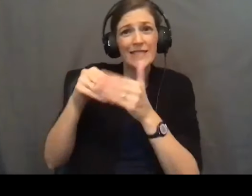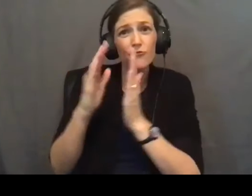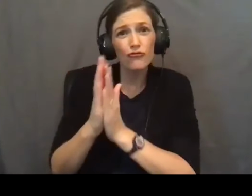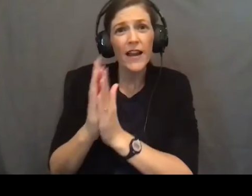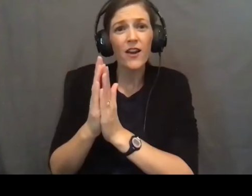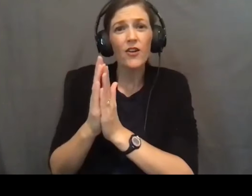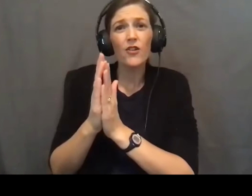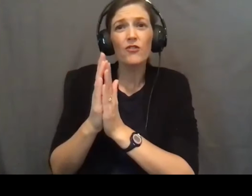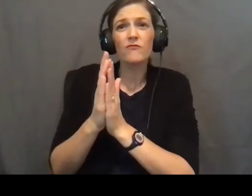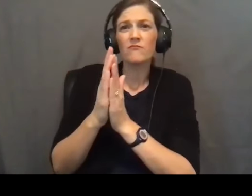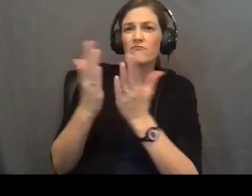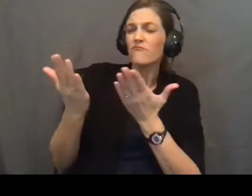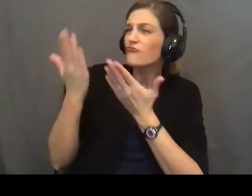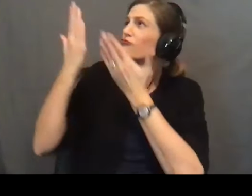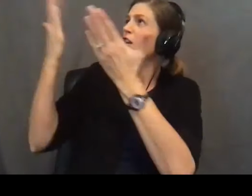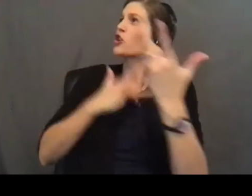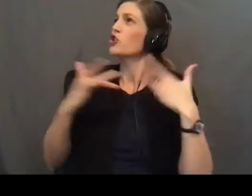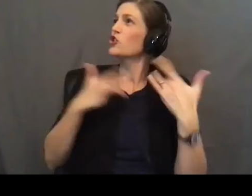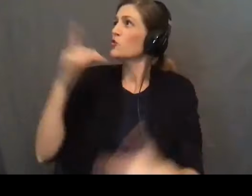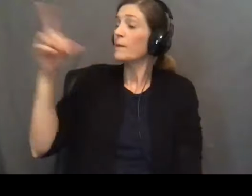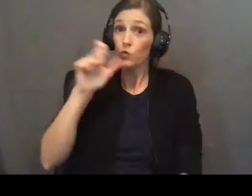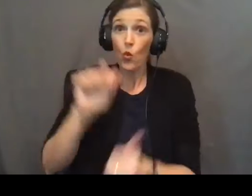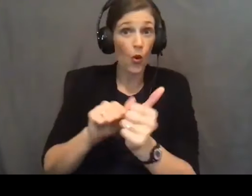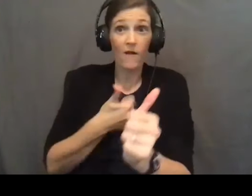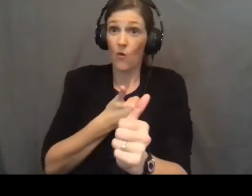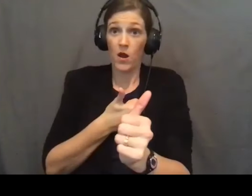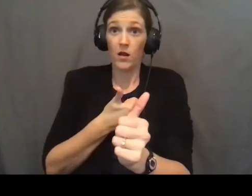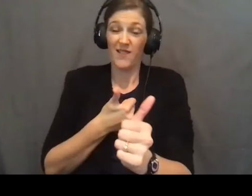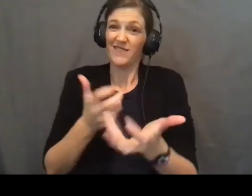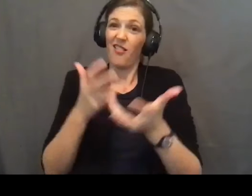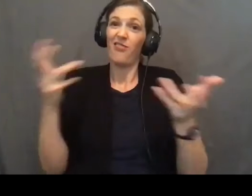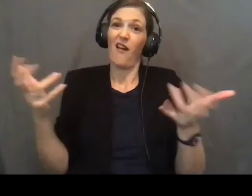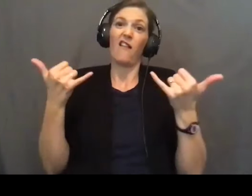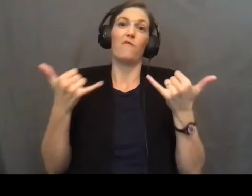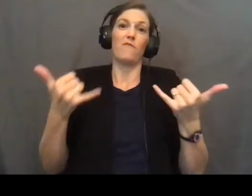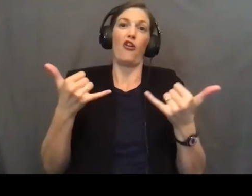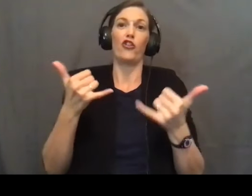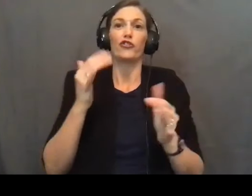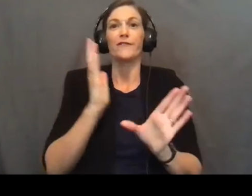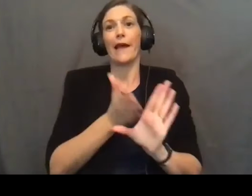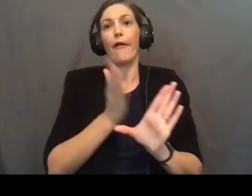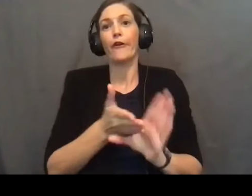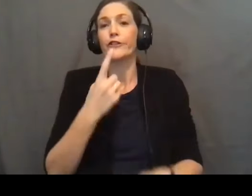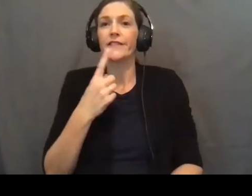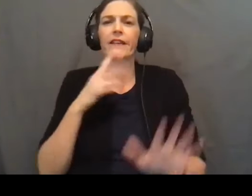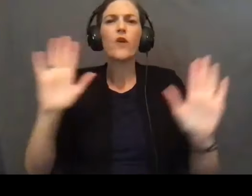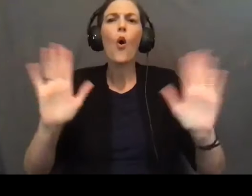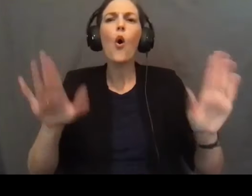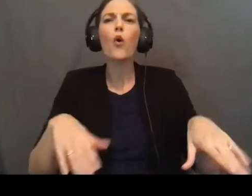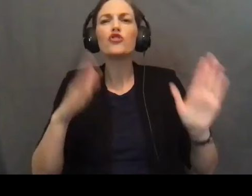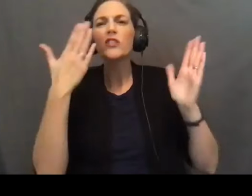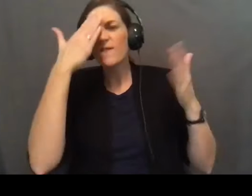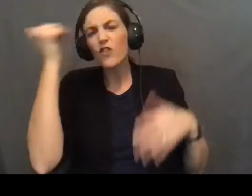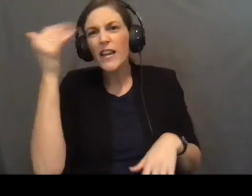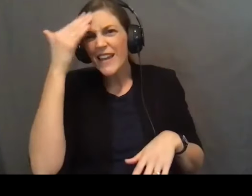bring your concerns to him. You don't avoid them. That's a lot of modern psychology as well that says, hey, tune it out. Just try to